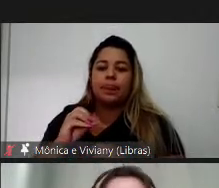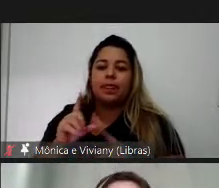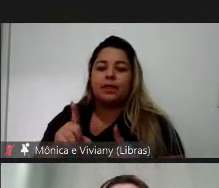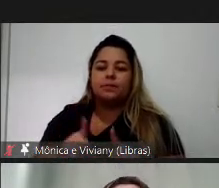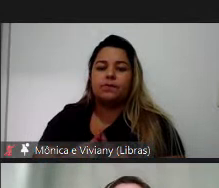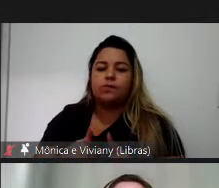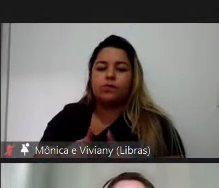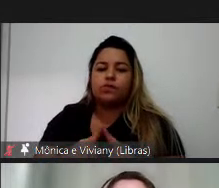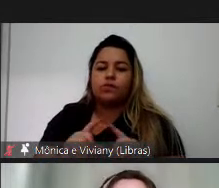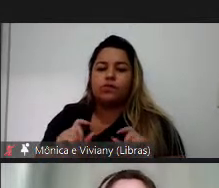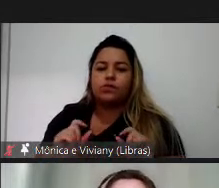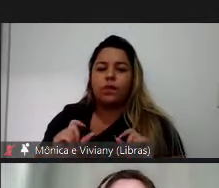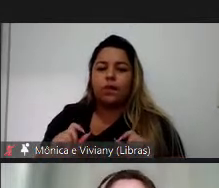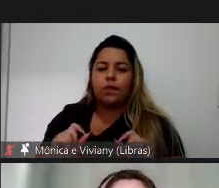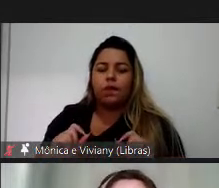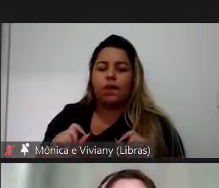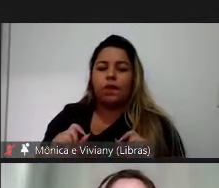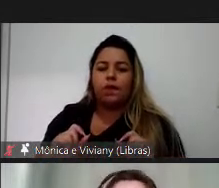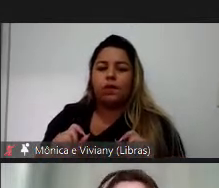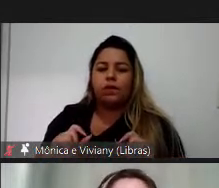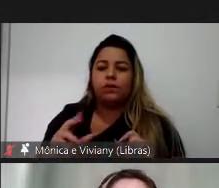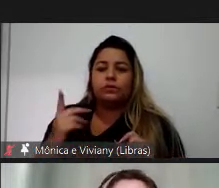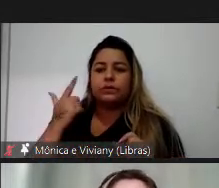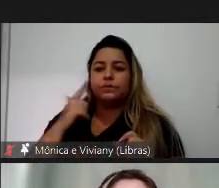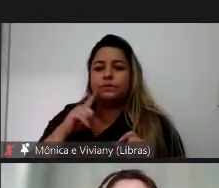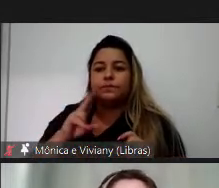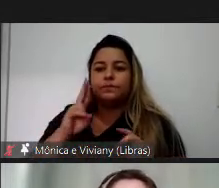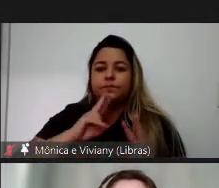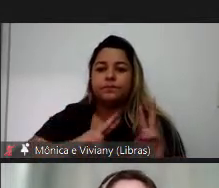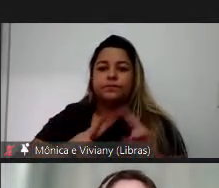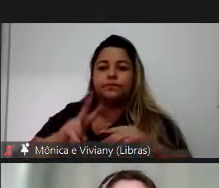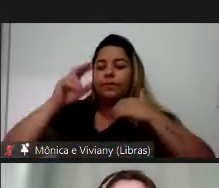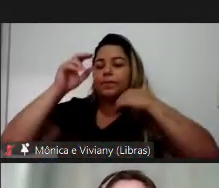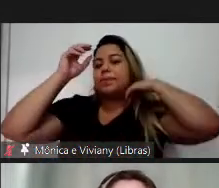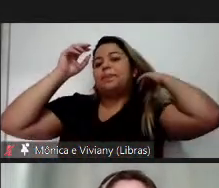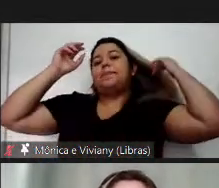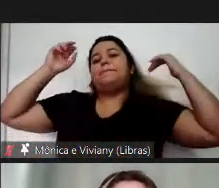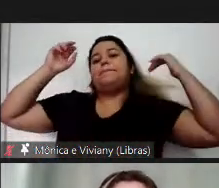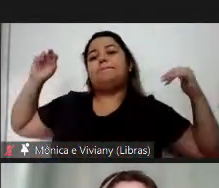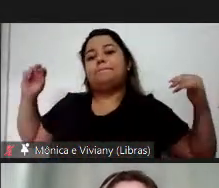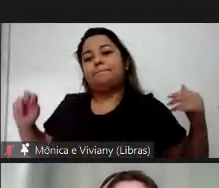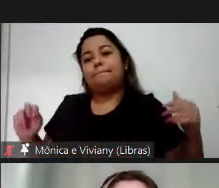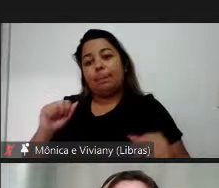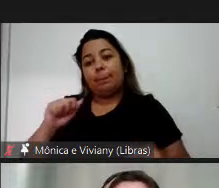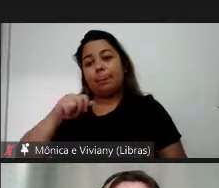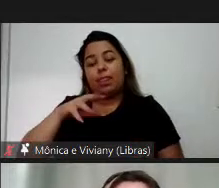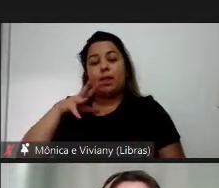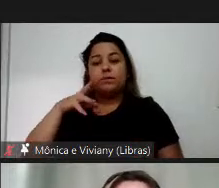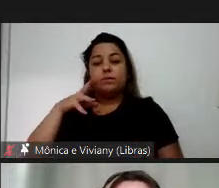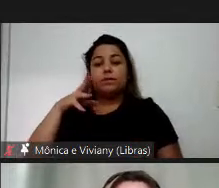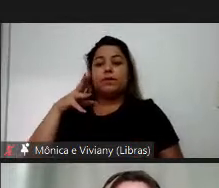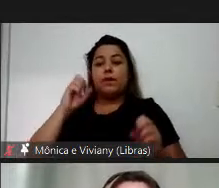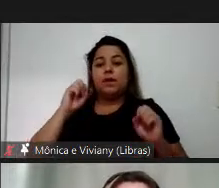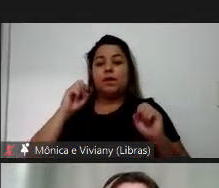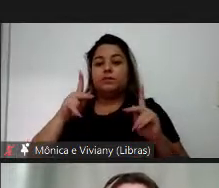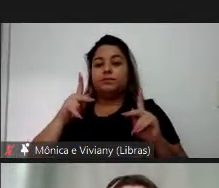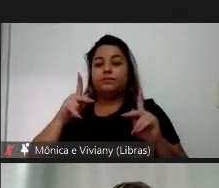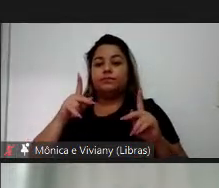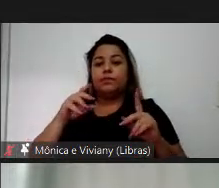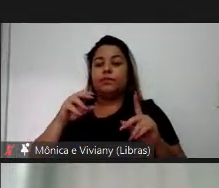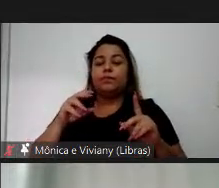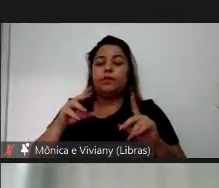think we can present a video. Seu áudio também tá ok. Seu áudio tá